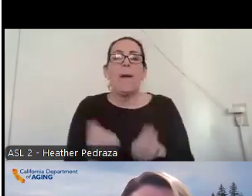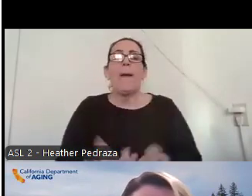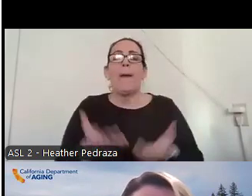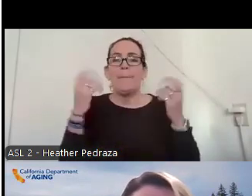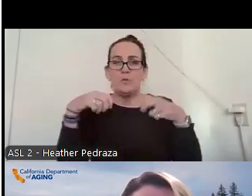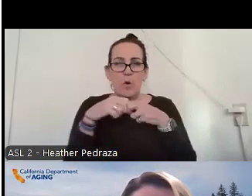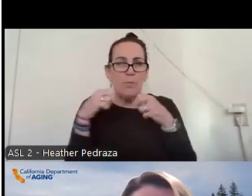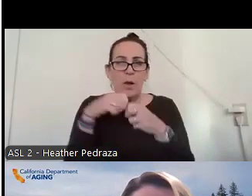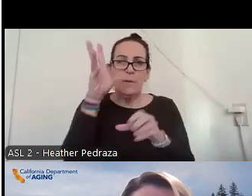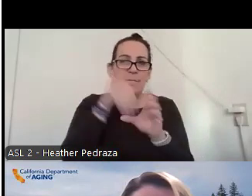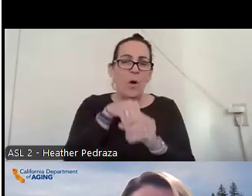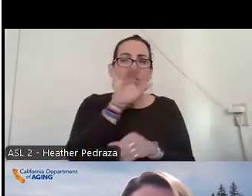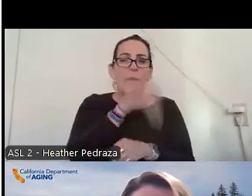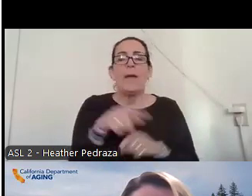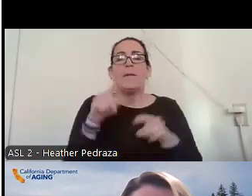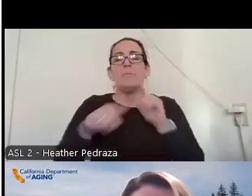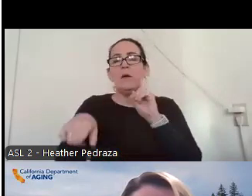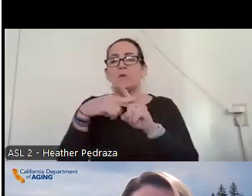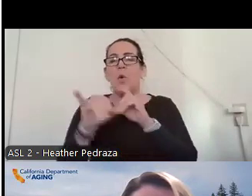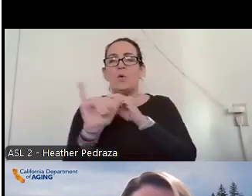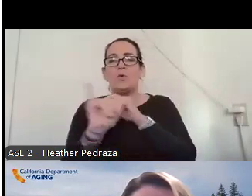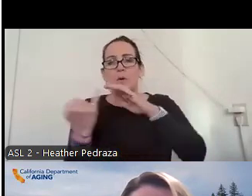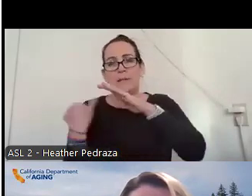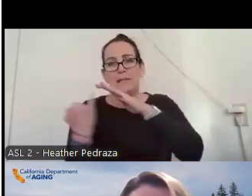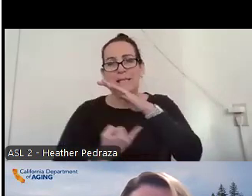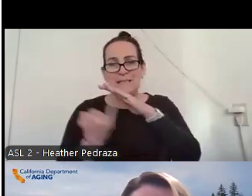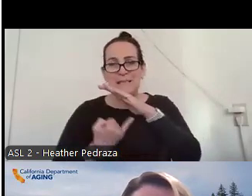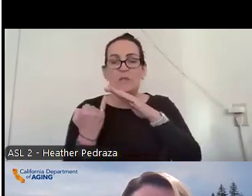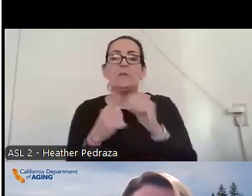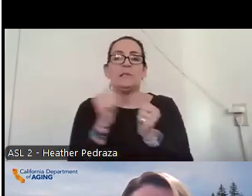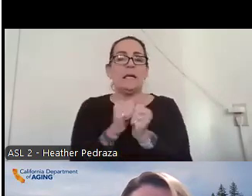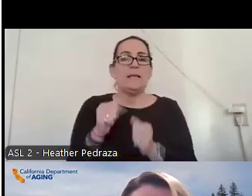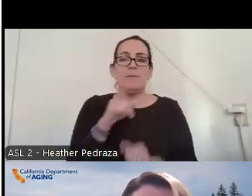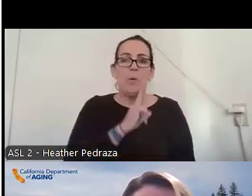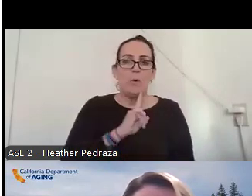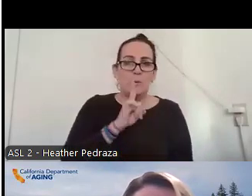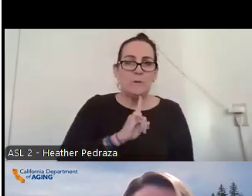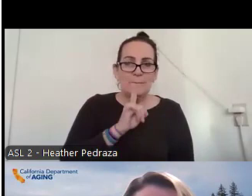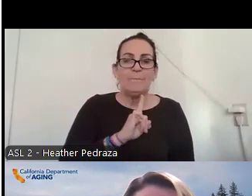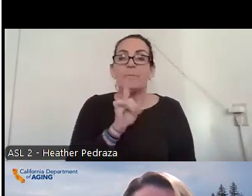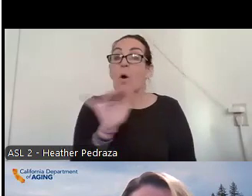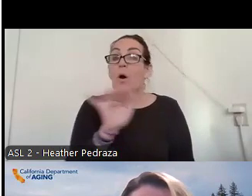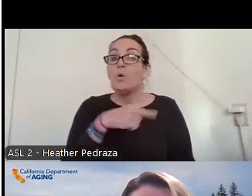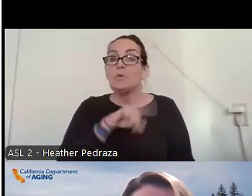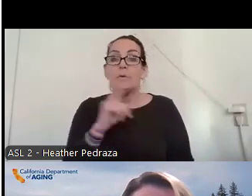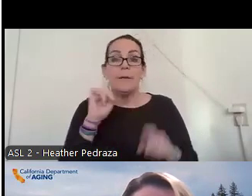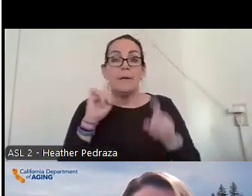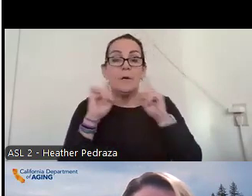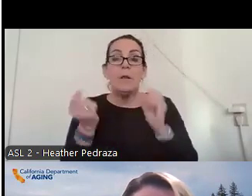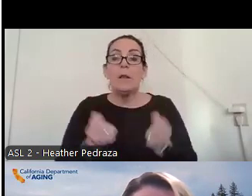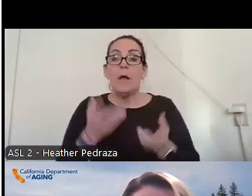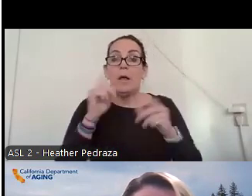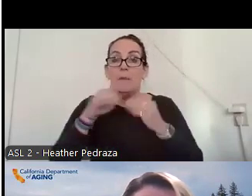isolation and loneliness that caregivers often face. And we're also hearing a lot about issues of people living in